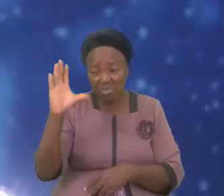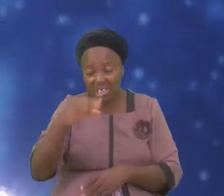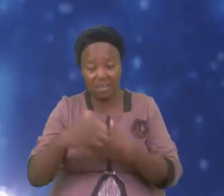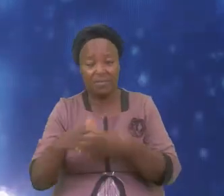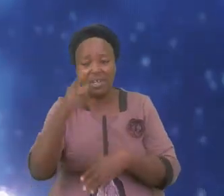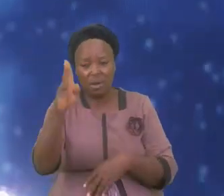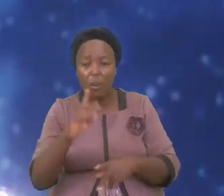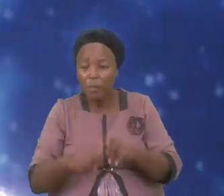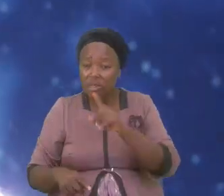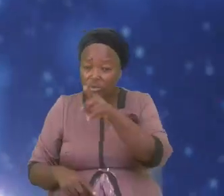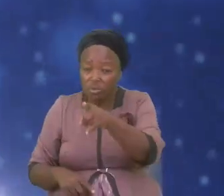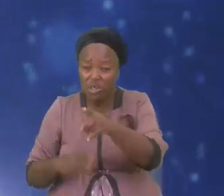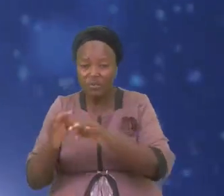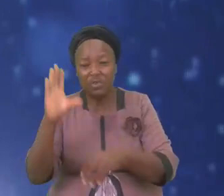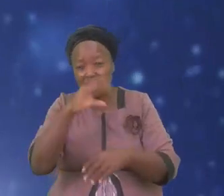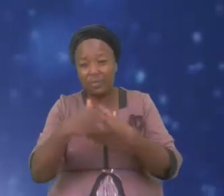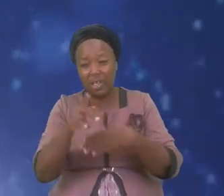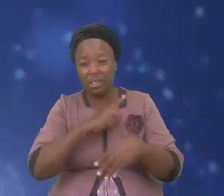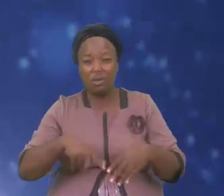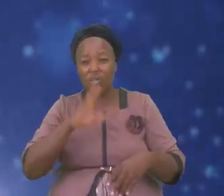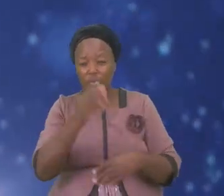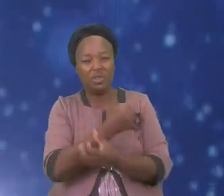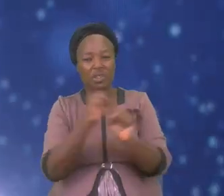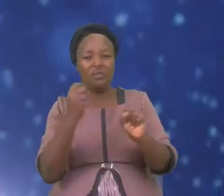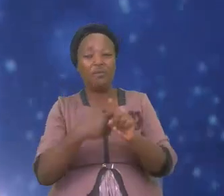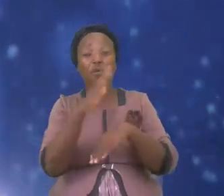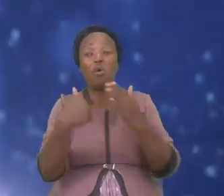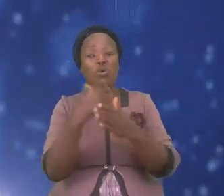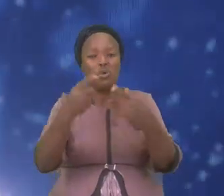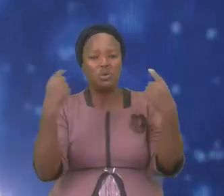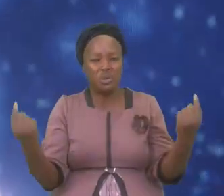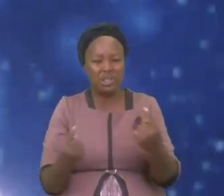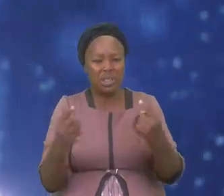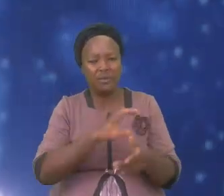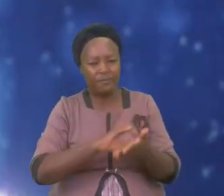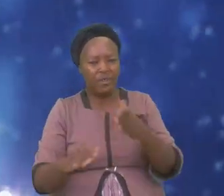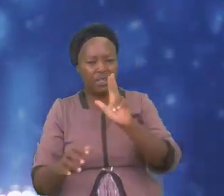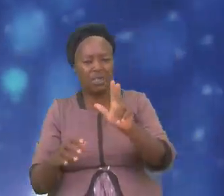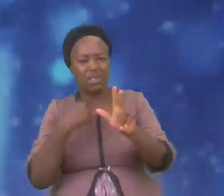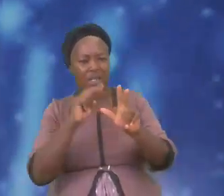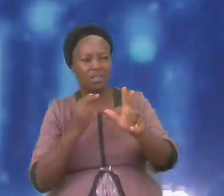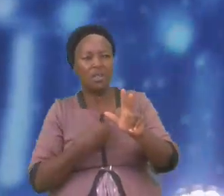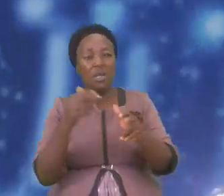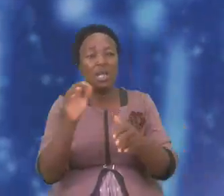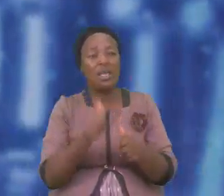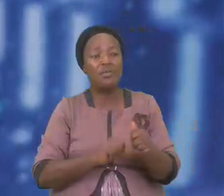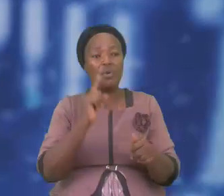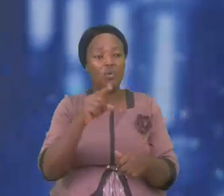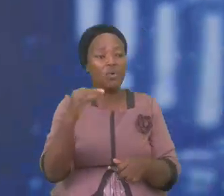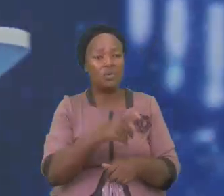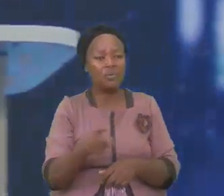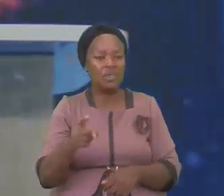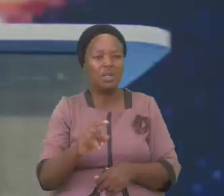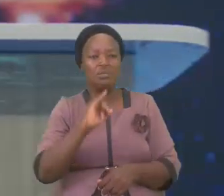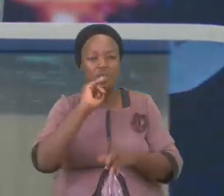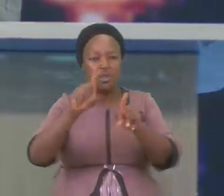one of them is gone back. That's what God discovered of Judah.